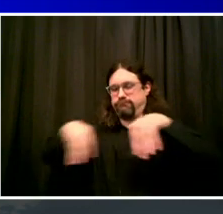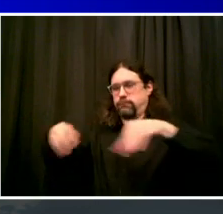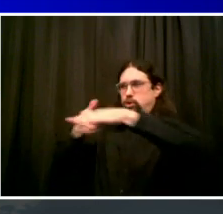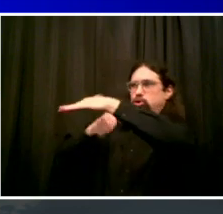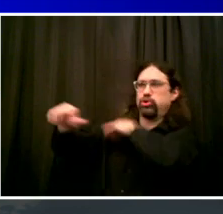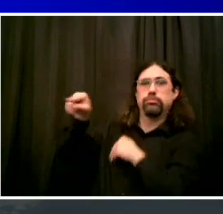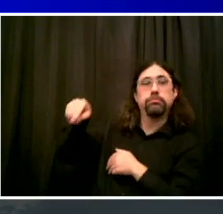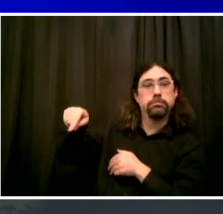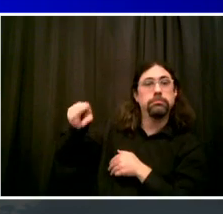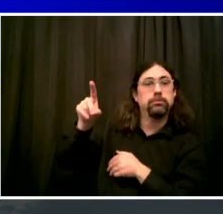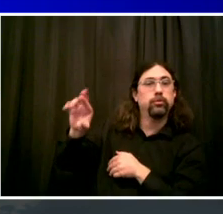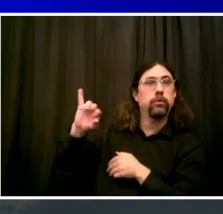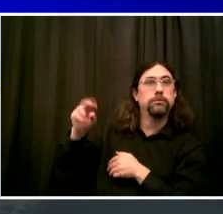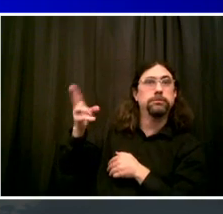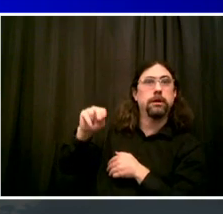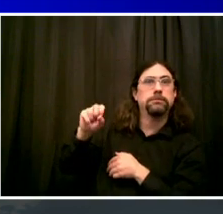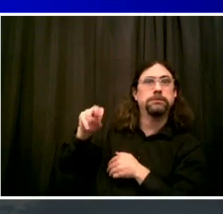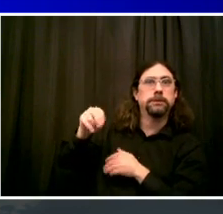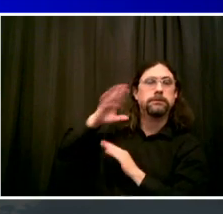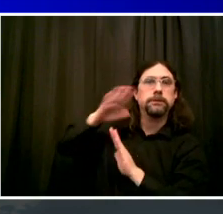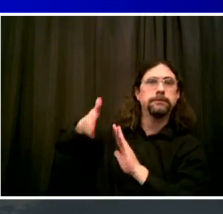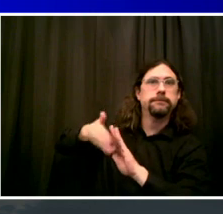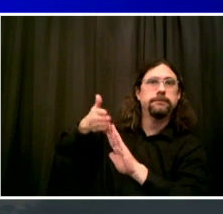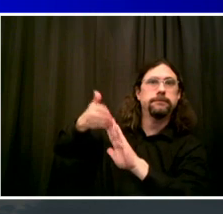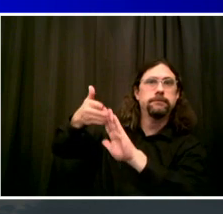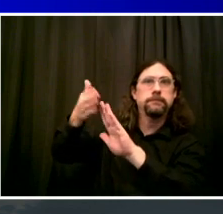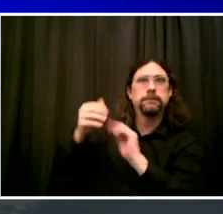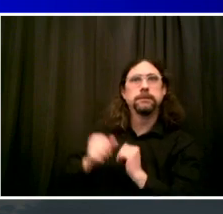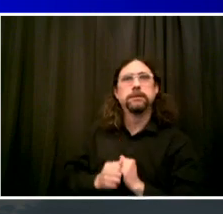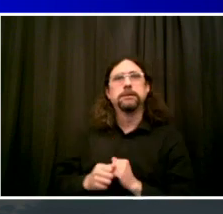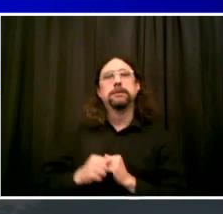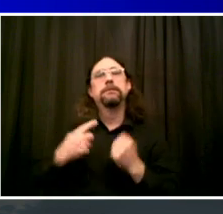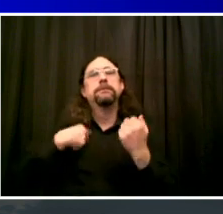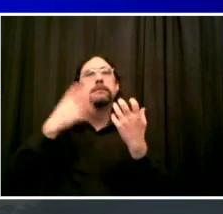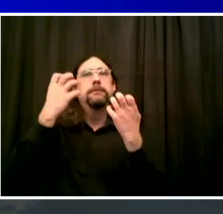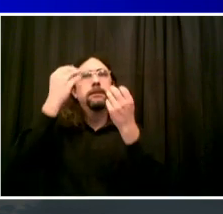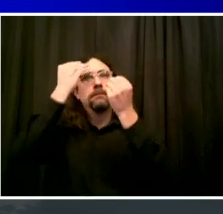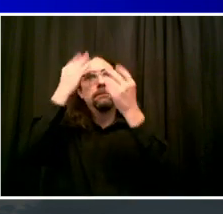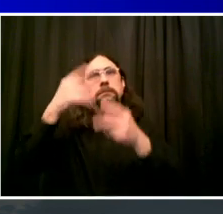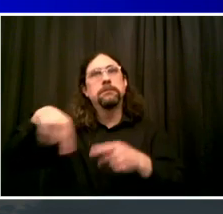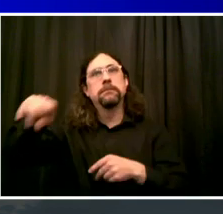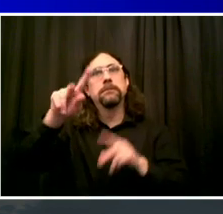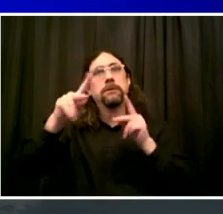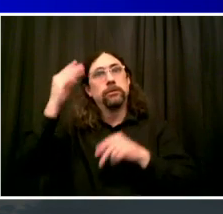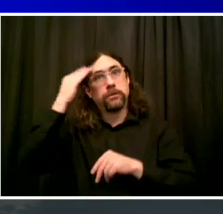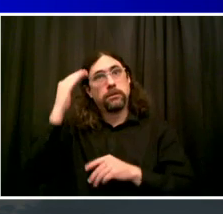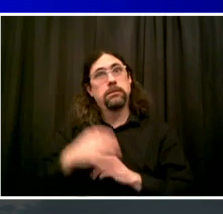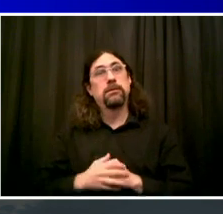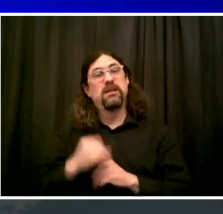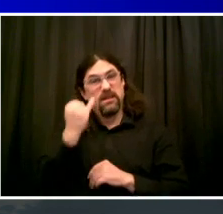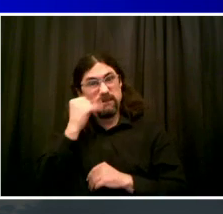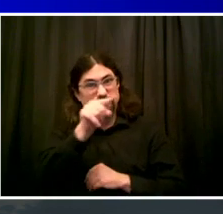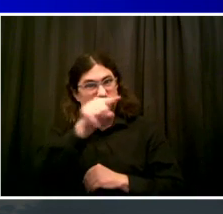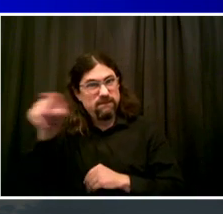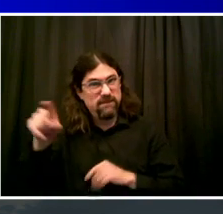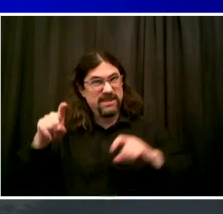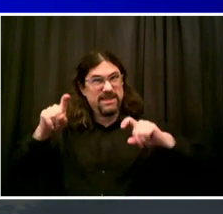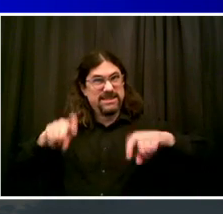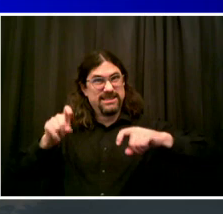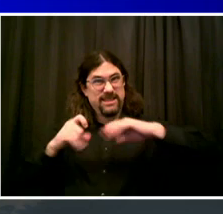to know it's there for them, to know it's free, to know it will be an easy, straightforward process. But again, we're building it from